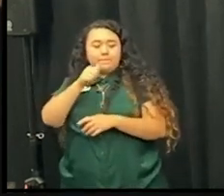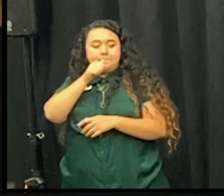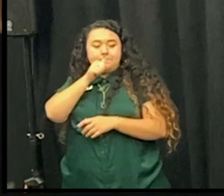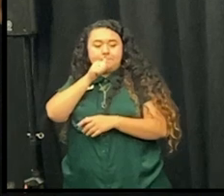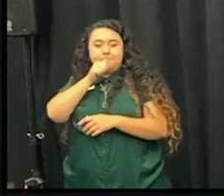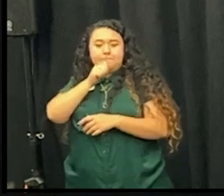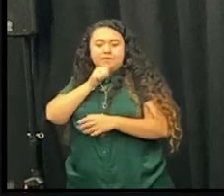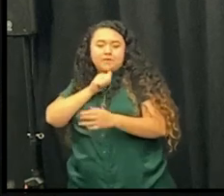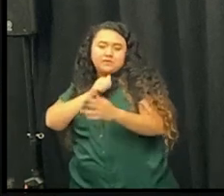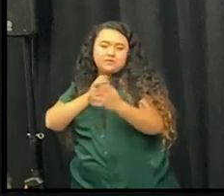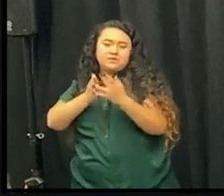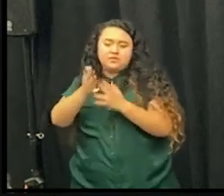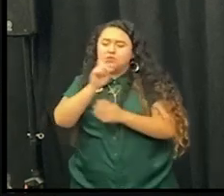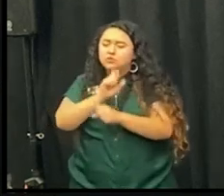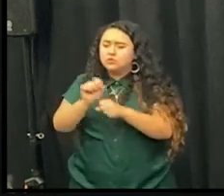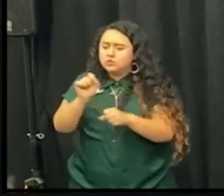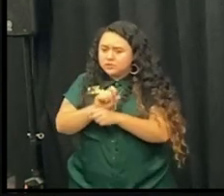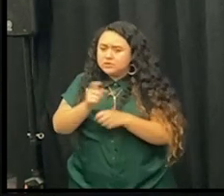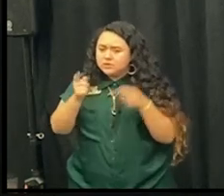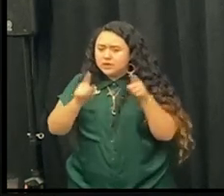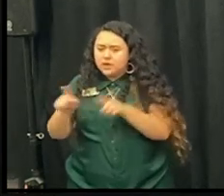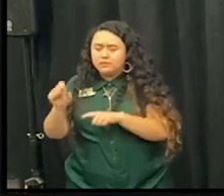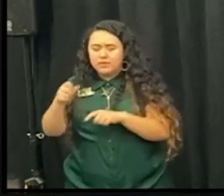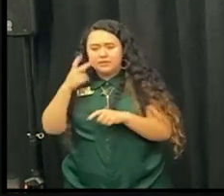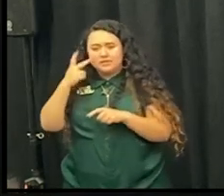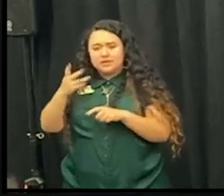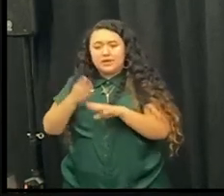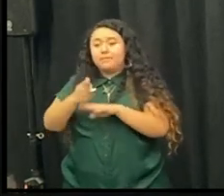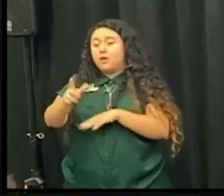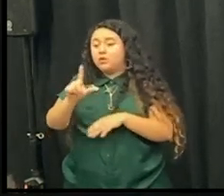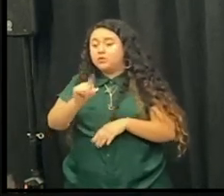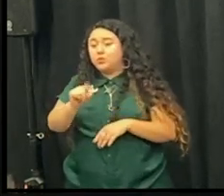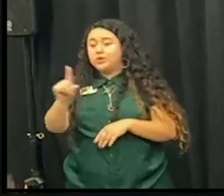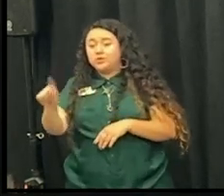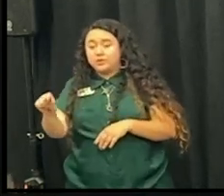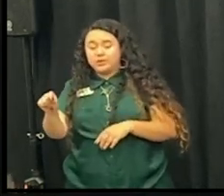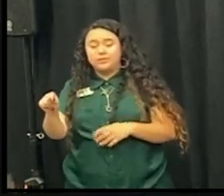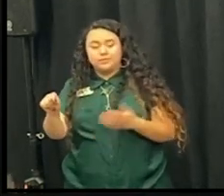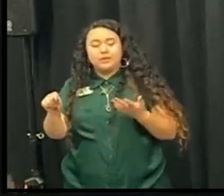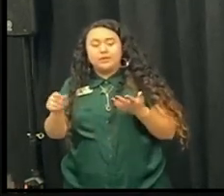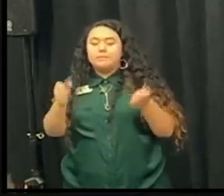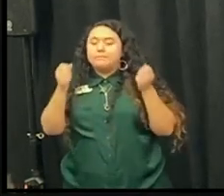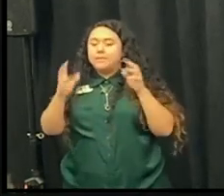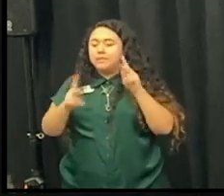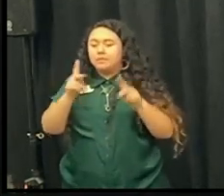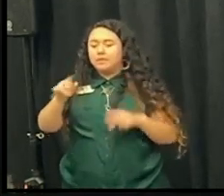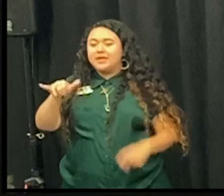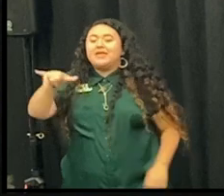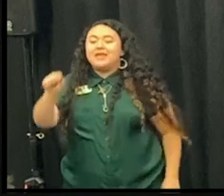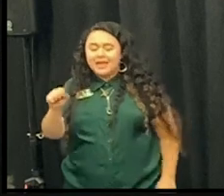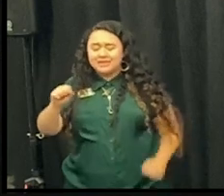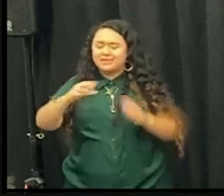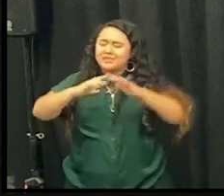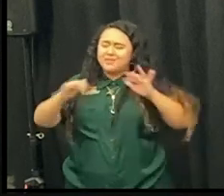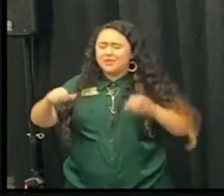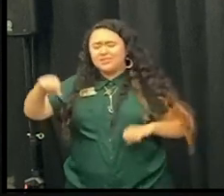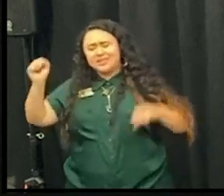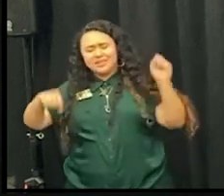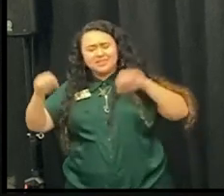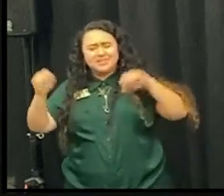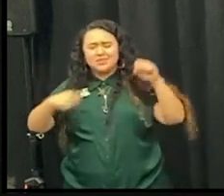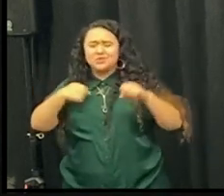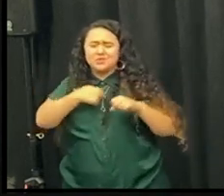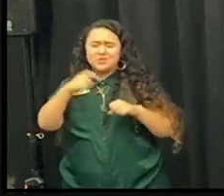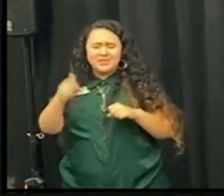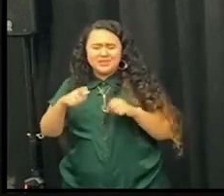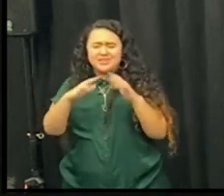really true. I see that post 2020, I saw that a lot of people were like, yes, diversity, like, you know, we need to